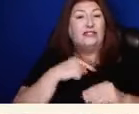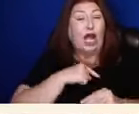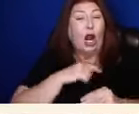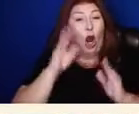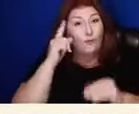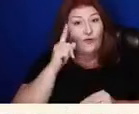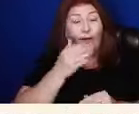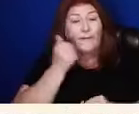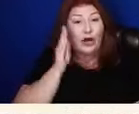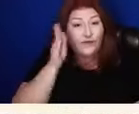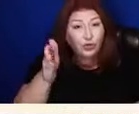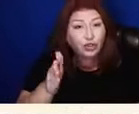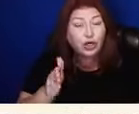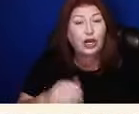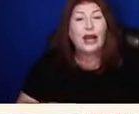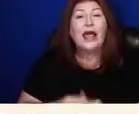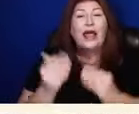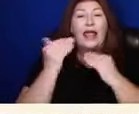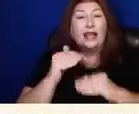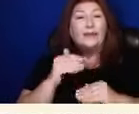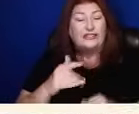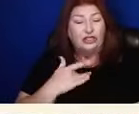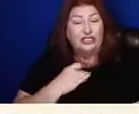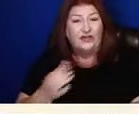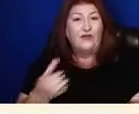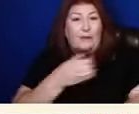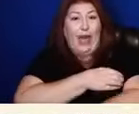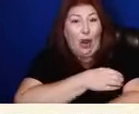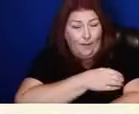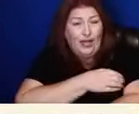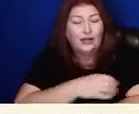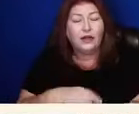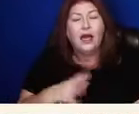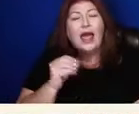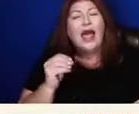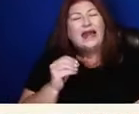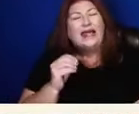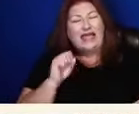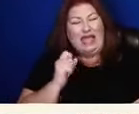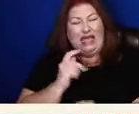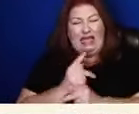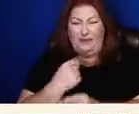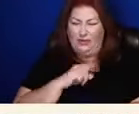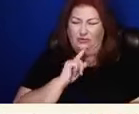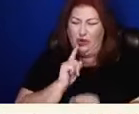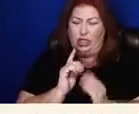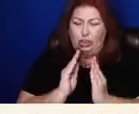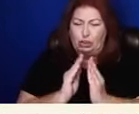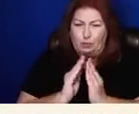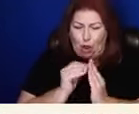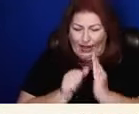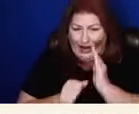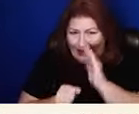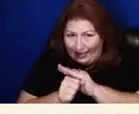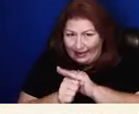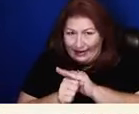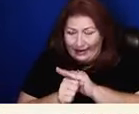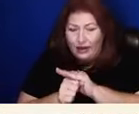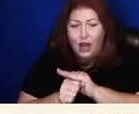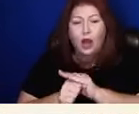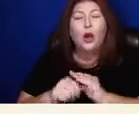limits our sense of empowerment within ourselves. And it can keep us really small and hidden. And when we